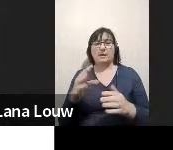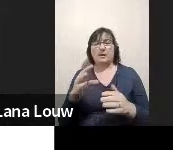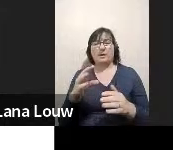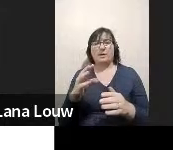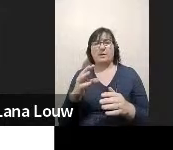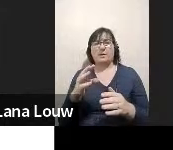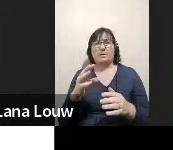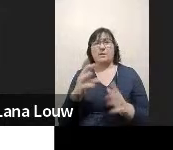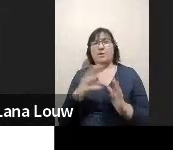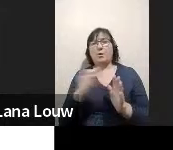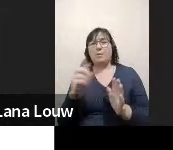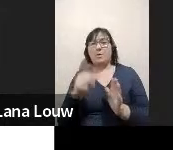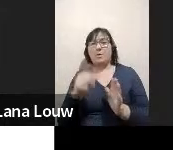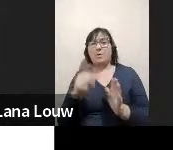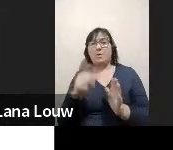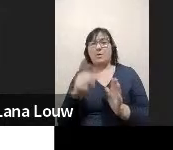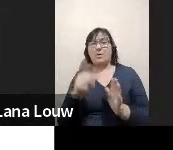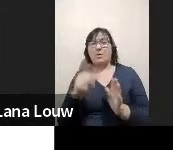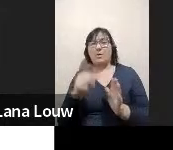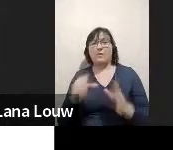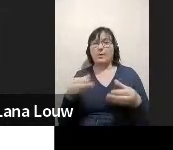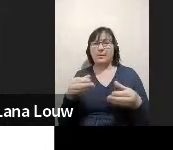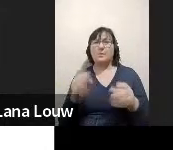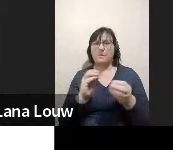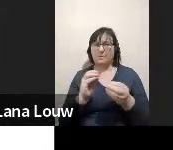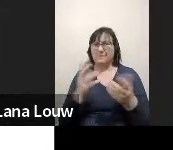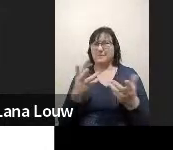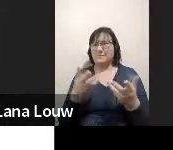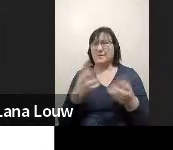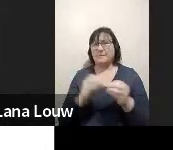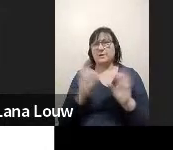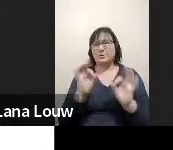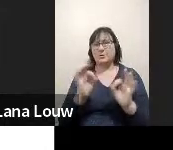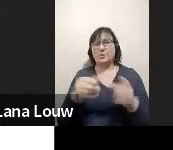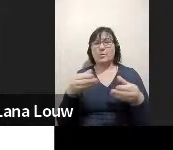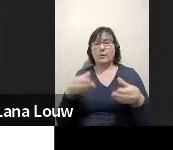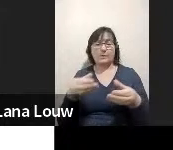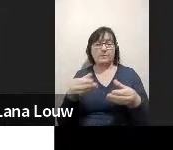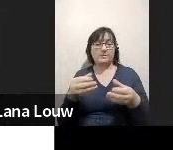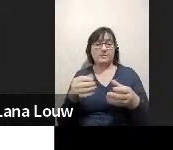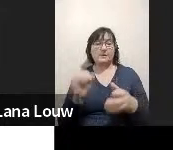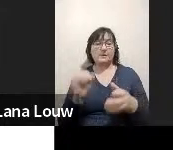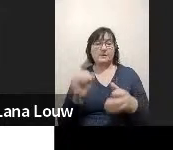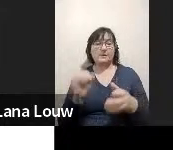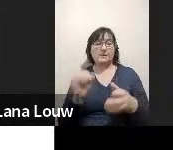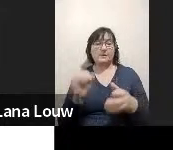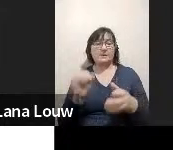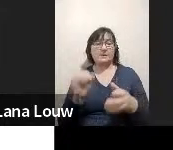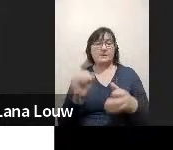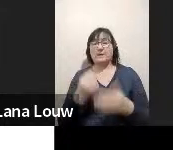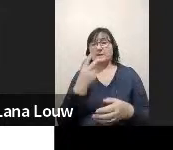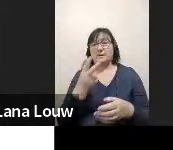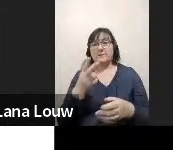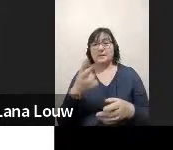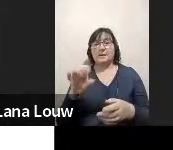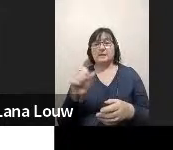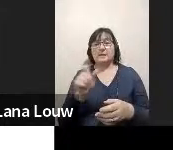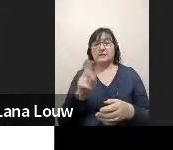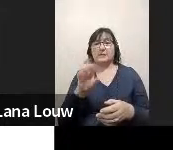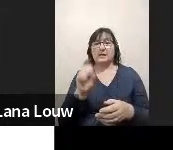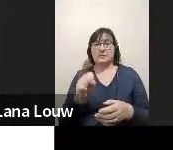So it's important to make sure that the documents uploaded can be seen by a SARS processing agent.